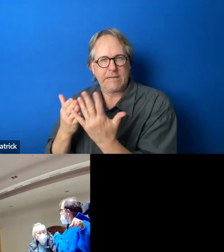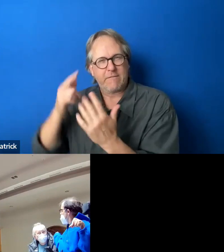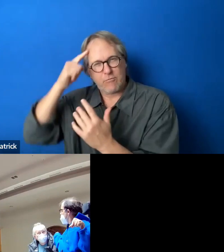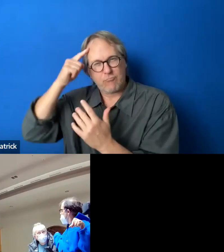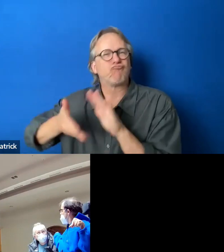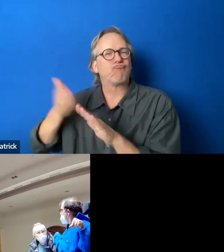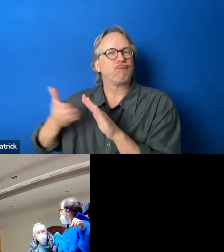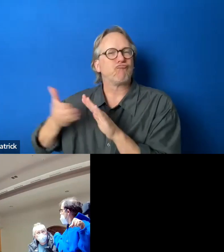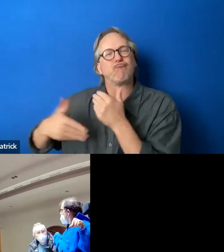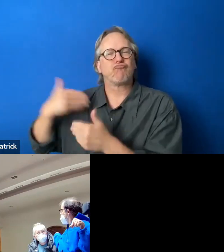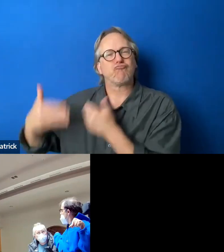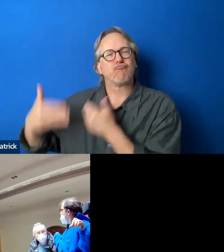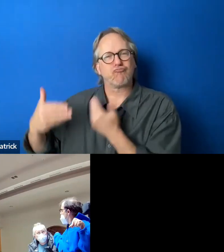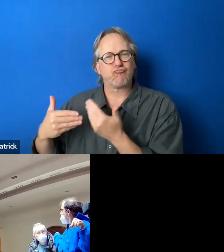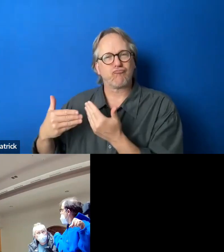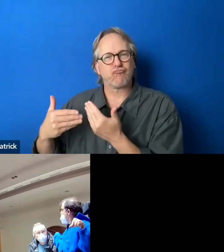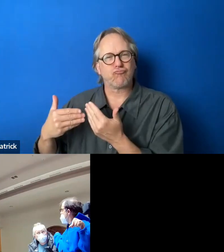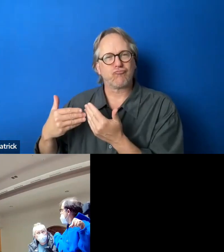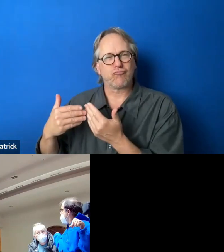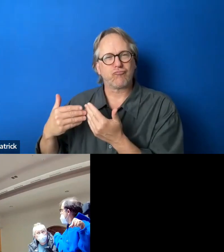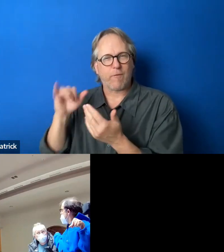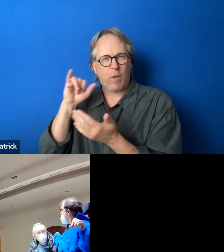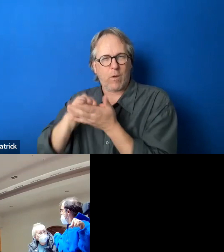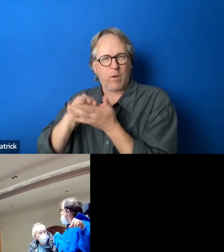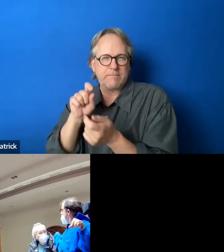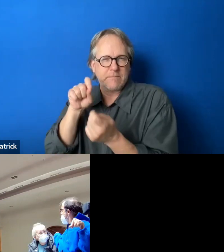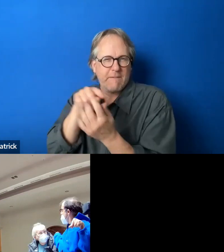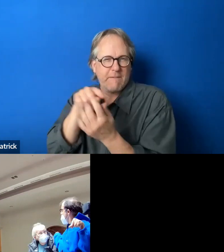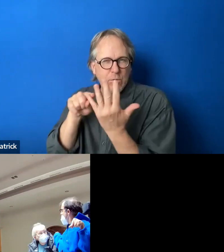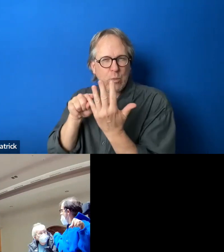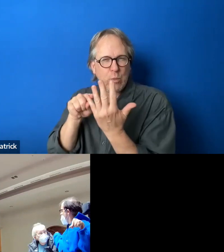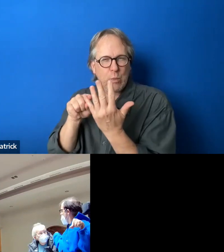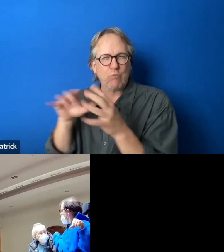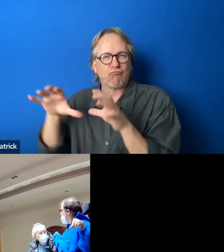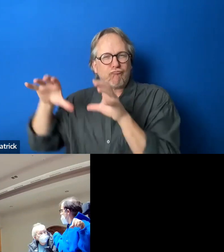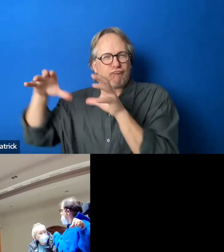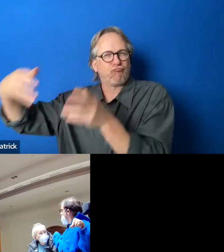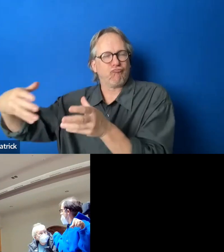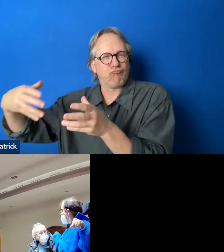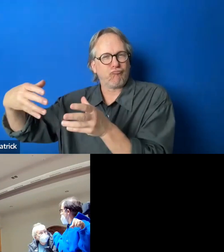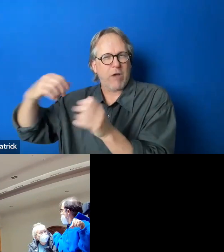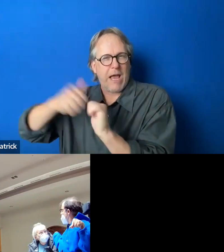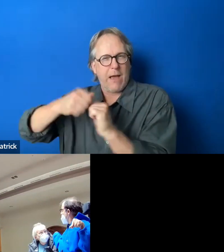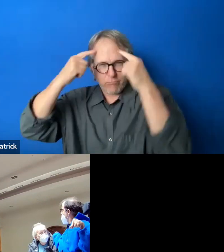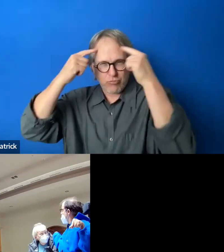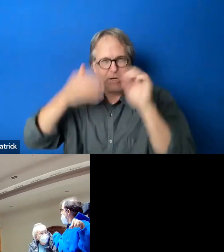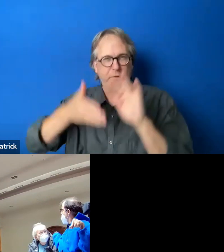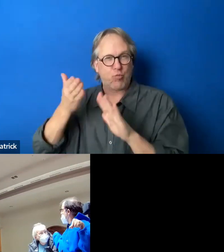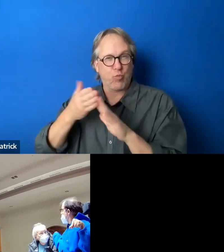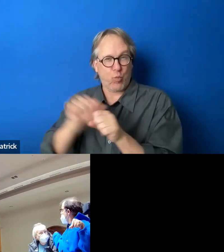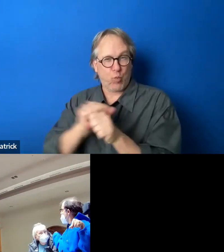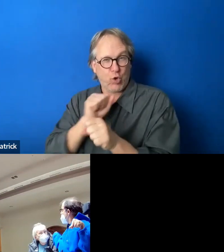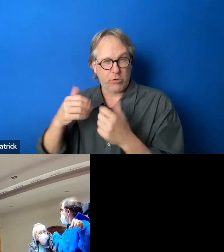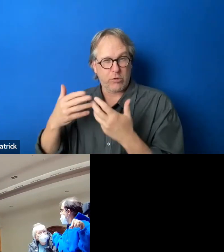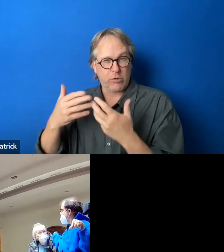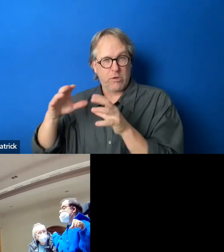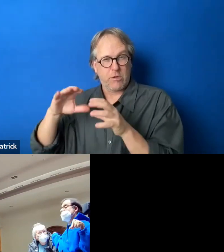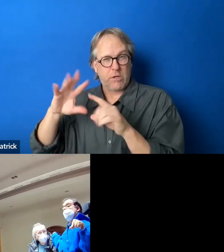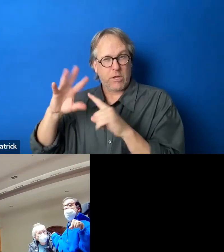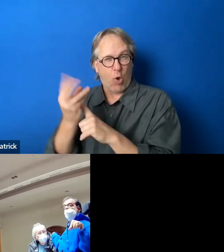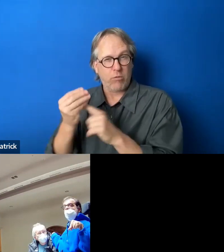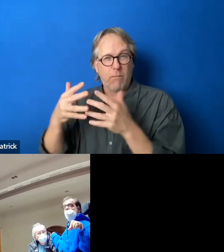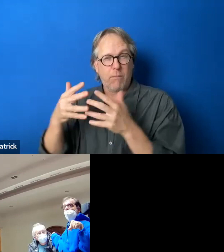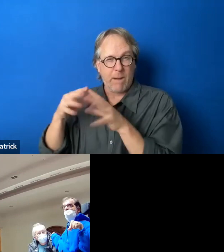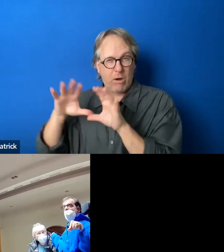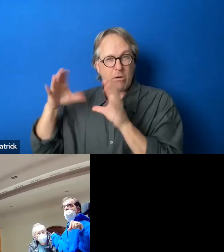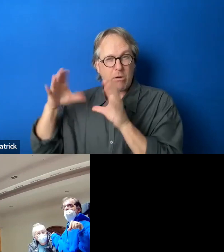of ways that our minds work. And so when I say I'm neurodivergent, what I'm